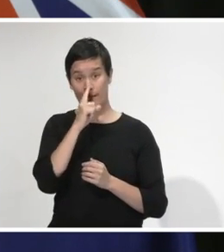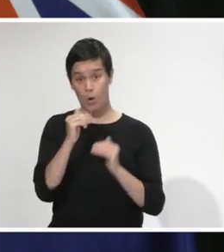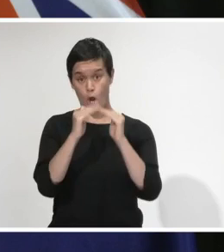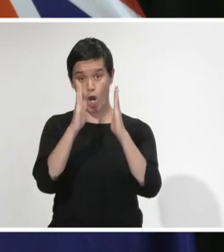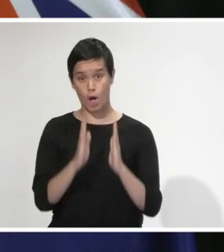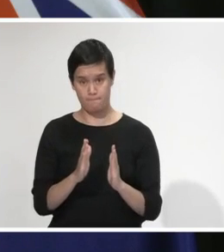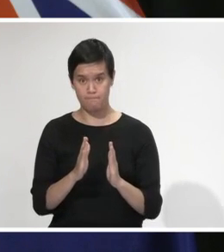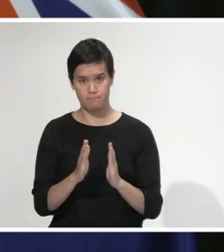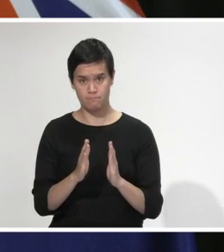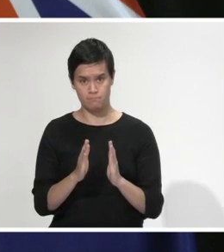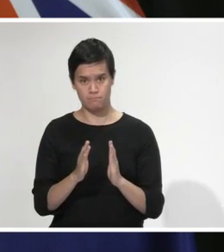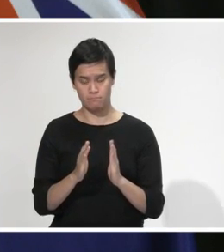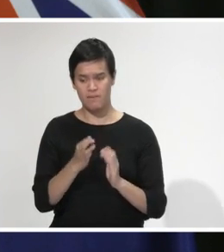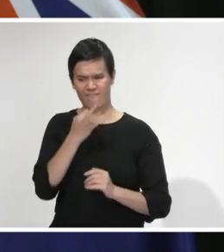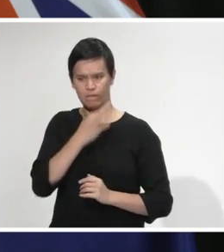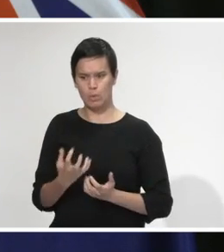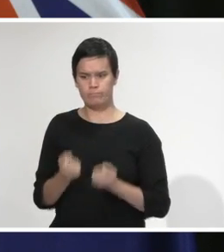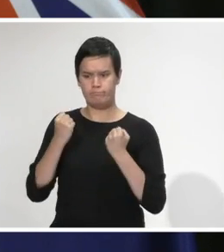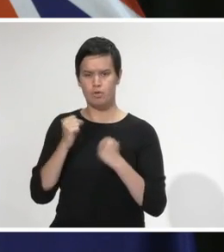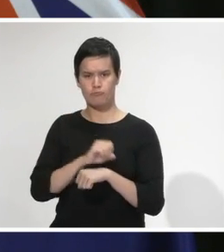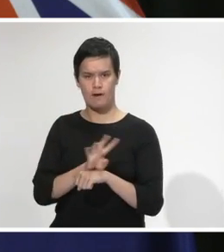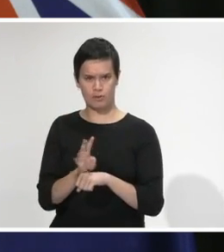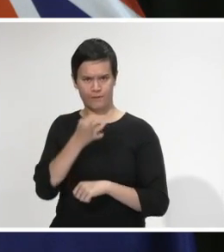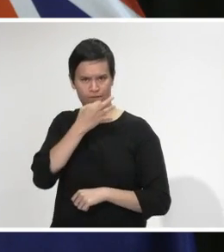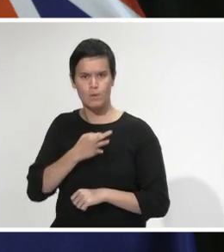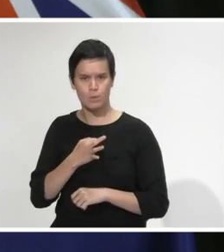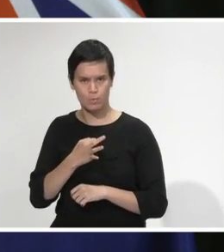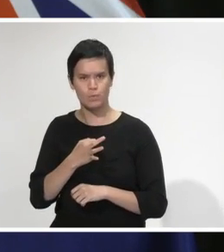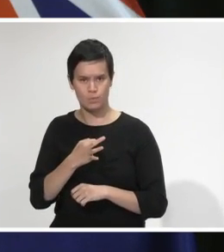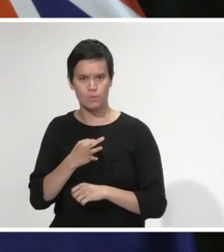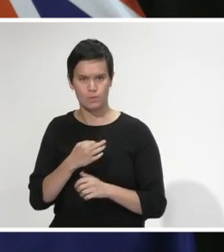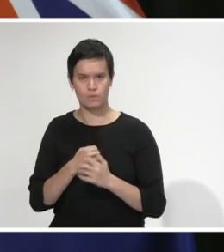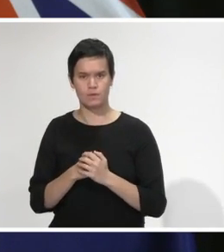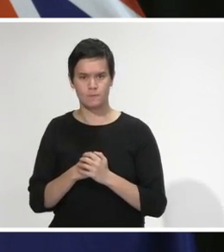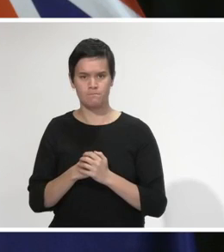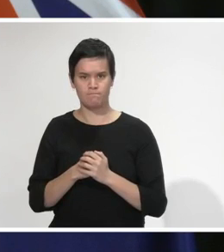care facilities affected,